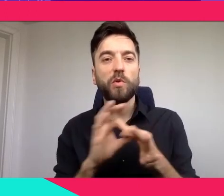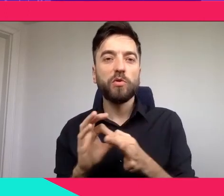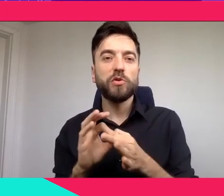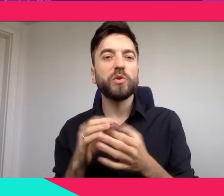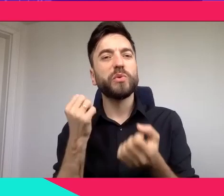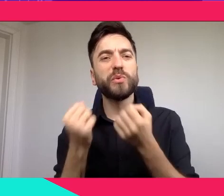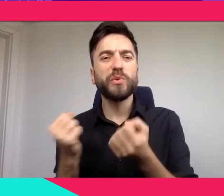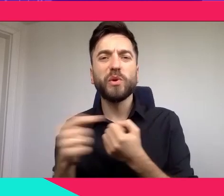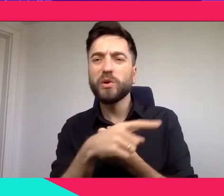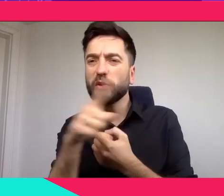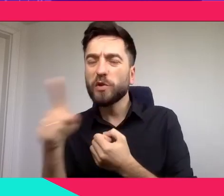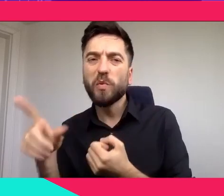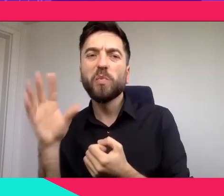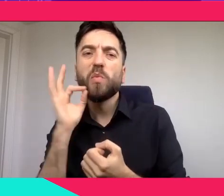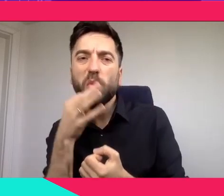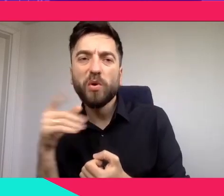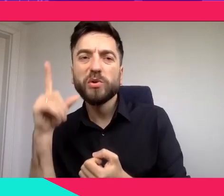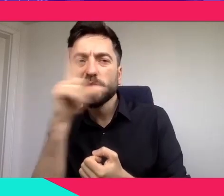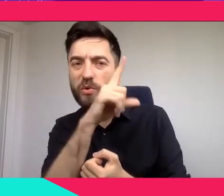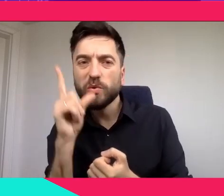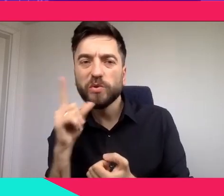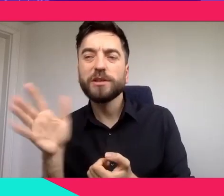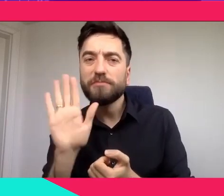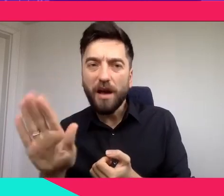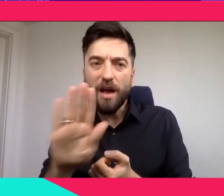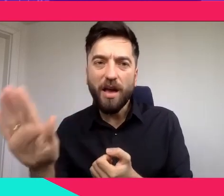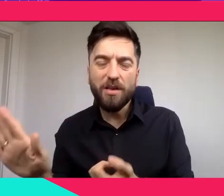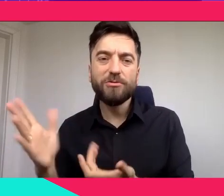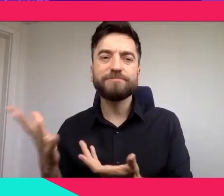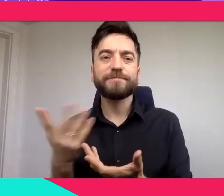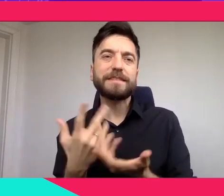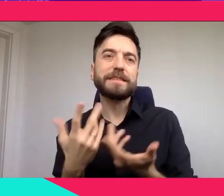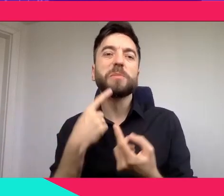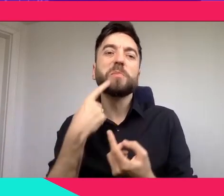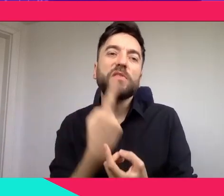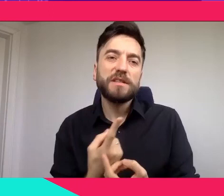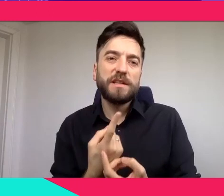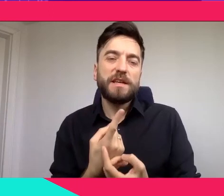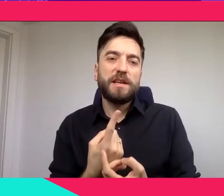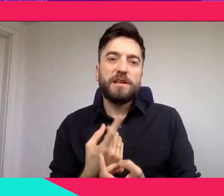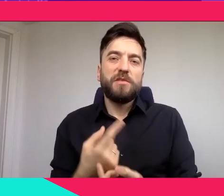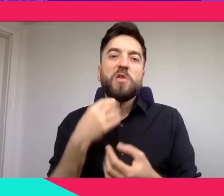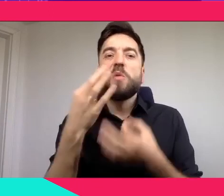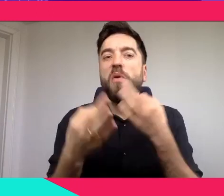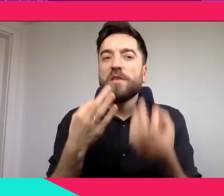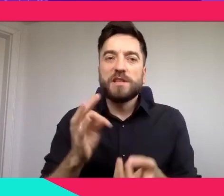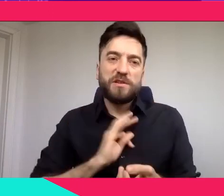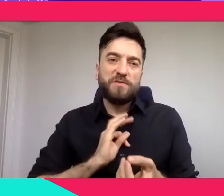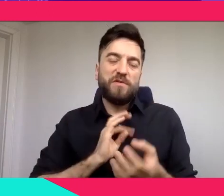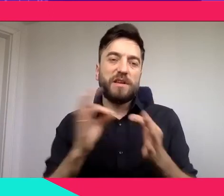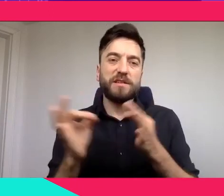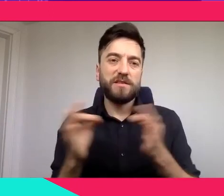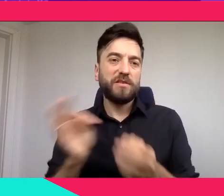It's so tabooized to talk with each other about having an eating disorder or a